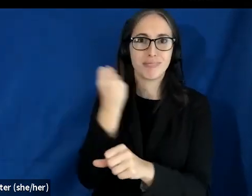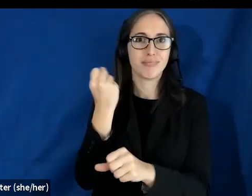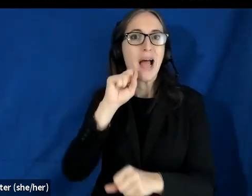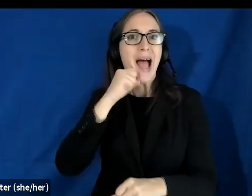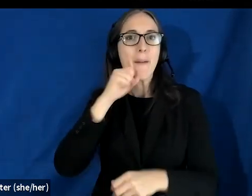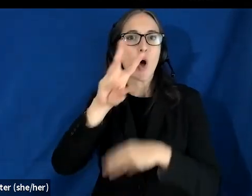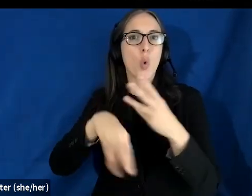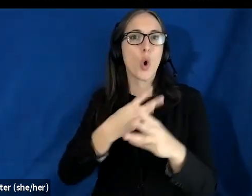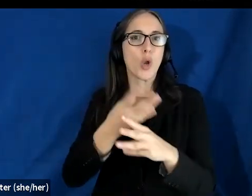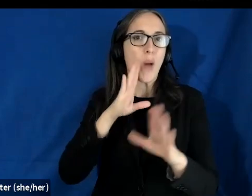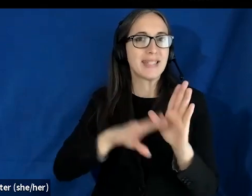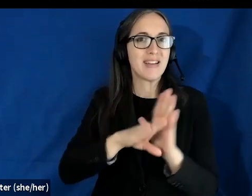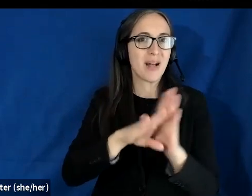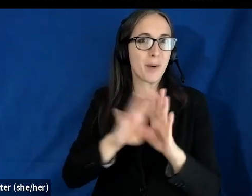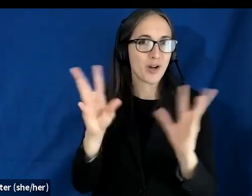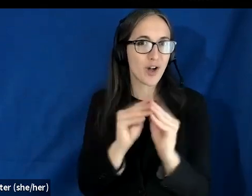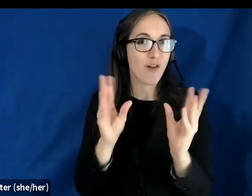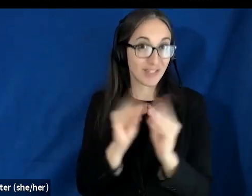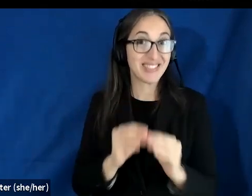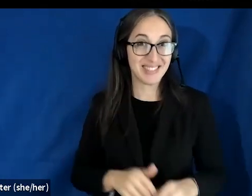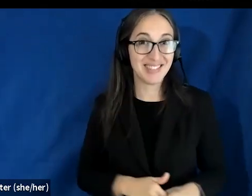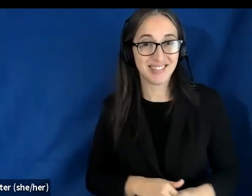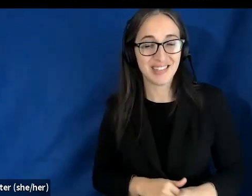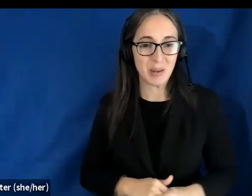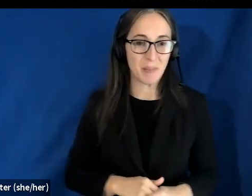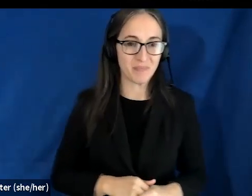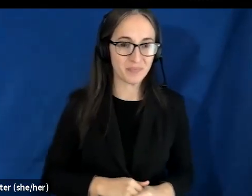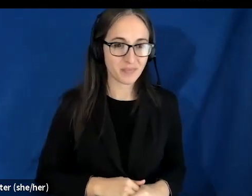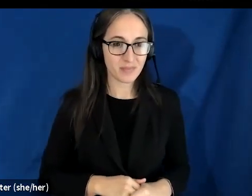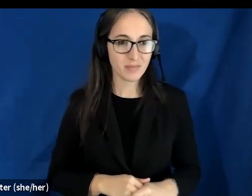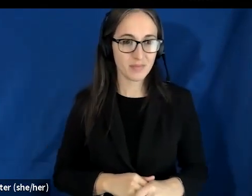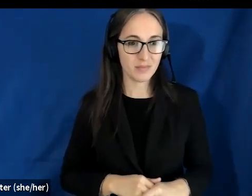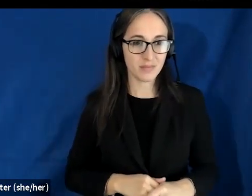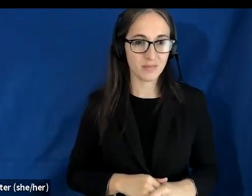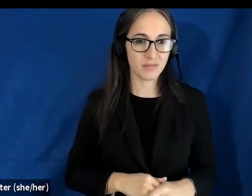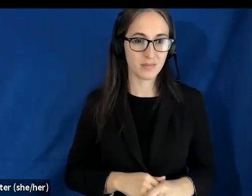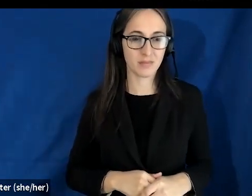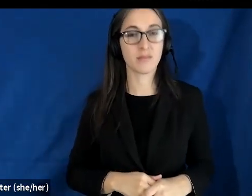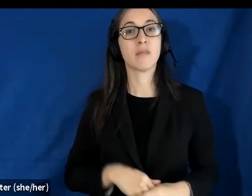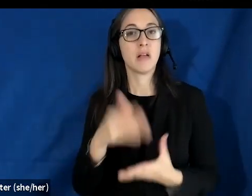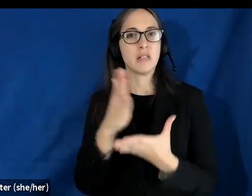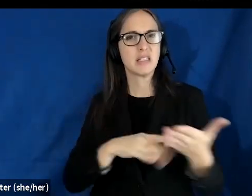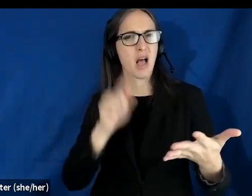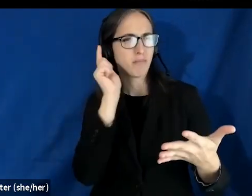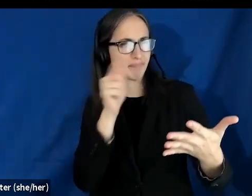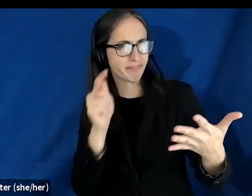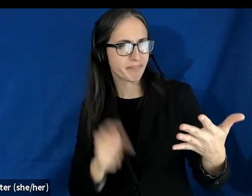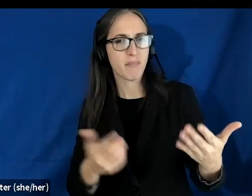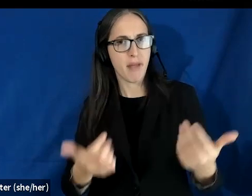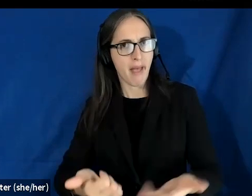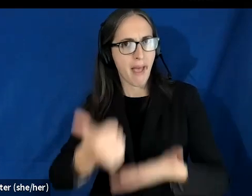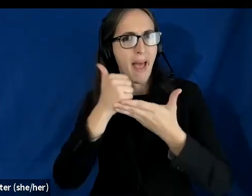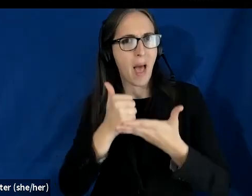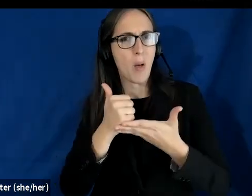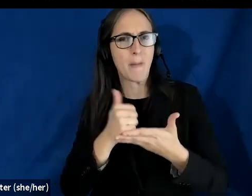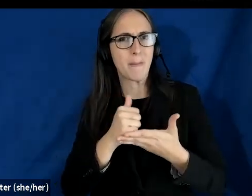conference. So some of the things that really helped me throughout all the ups and downs are